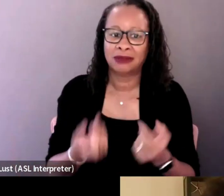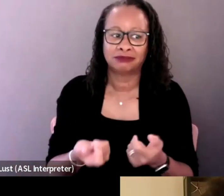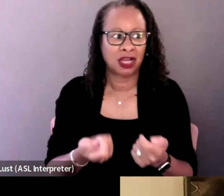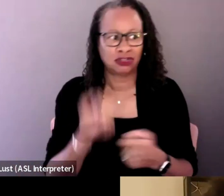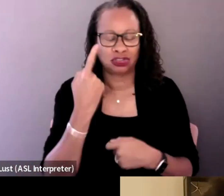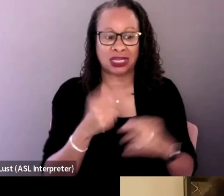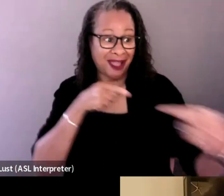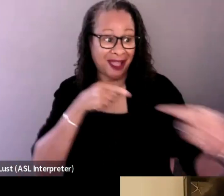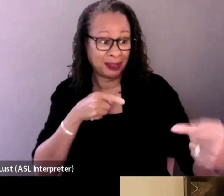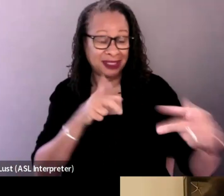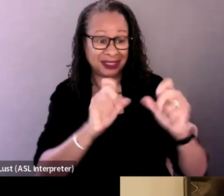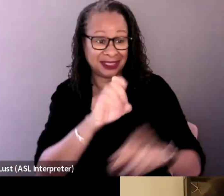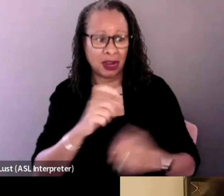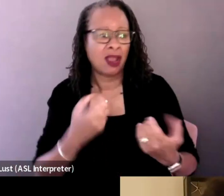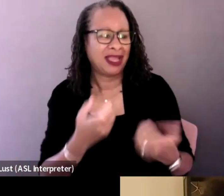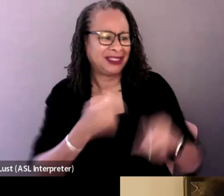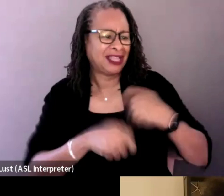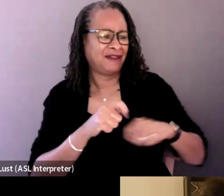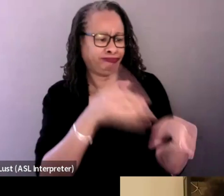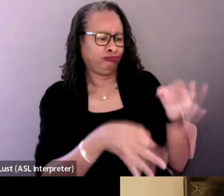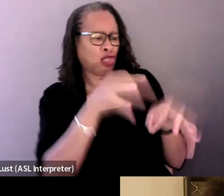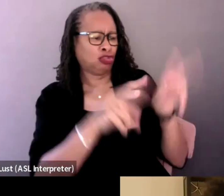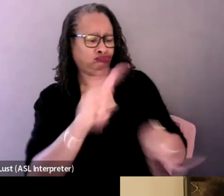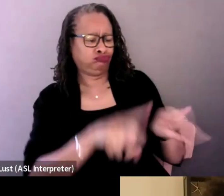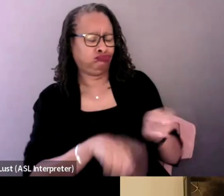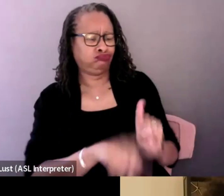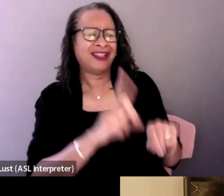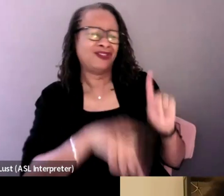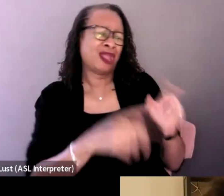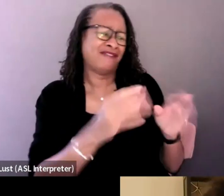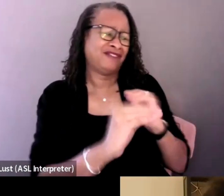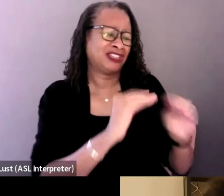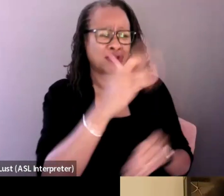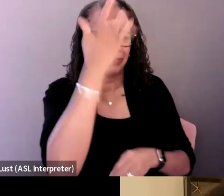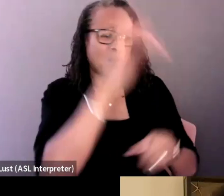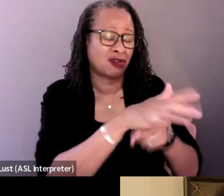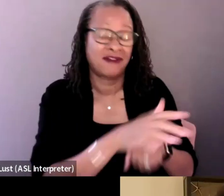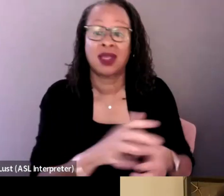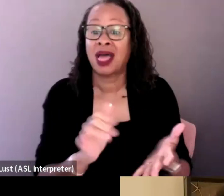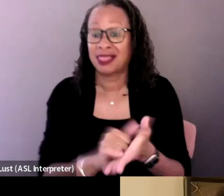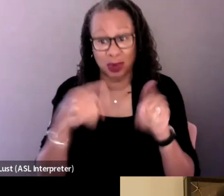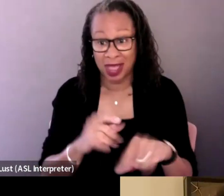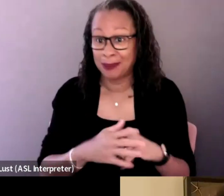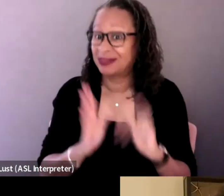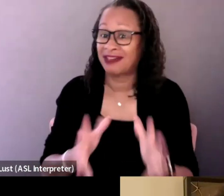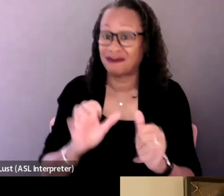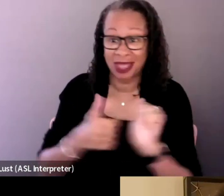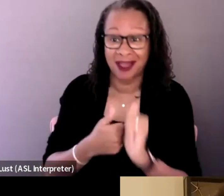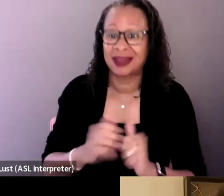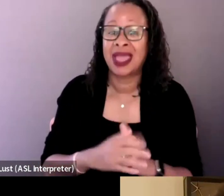then rather than just deciding that they are not going to be able to fix these things, because that's what happened. These were left behind,